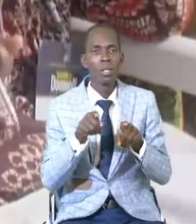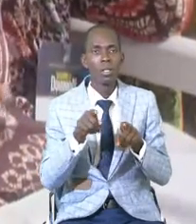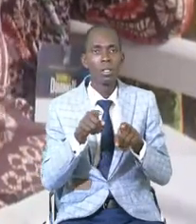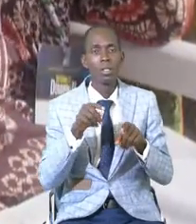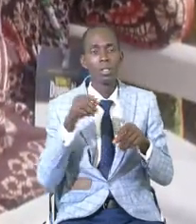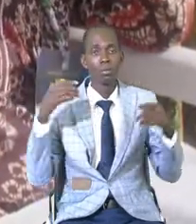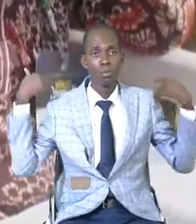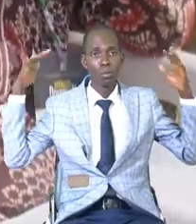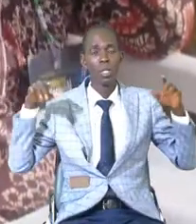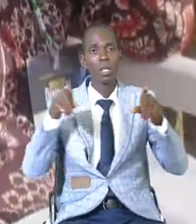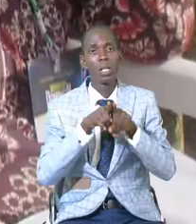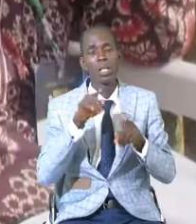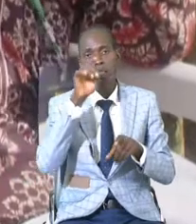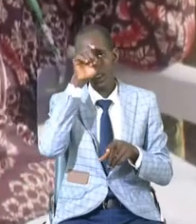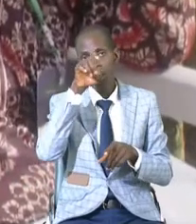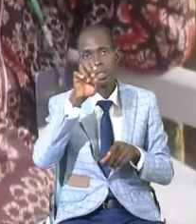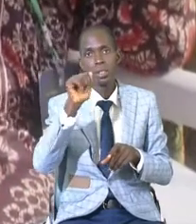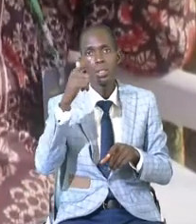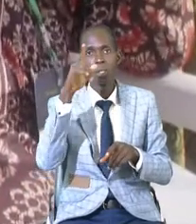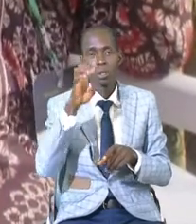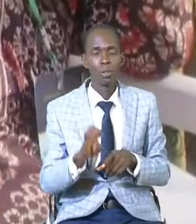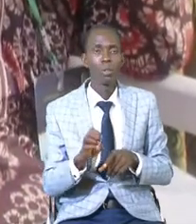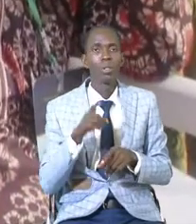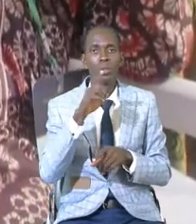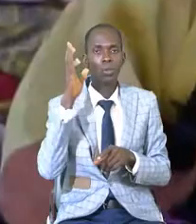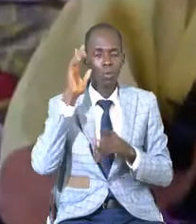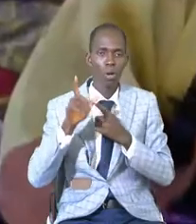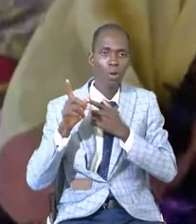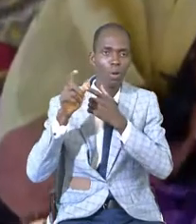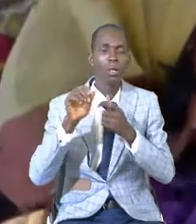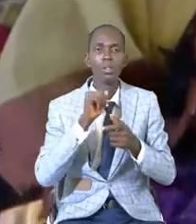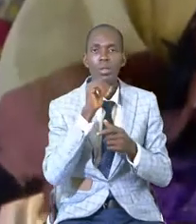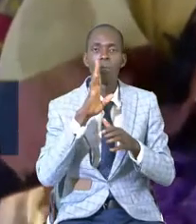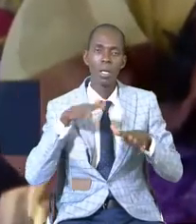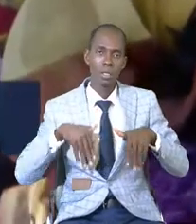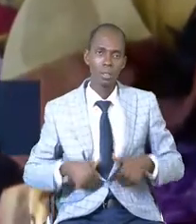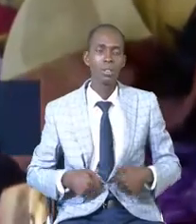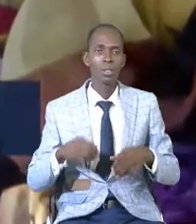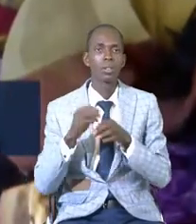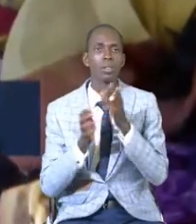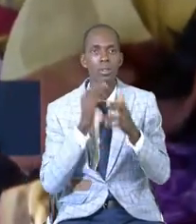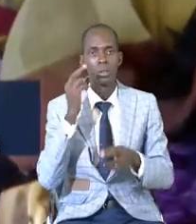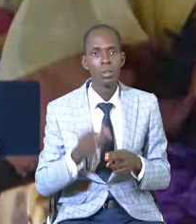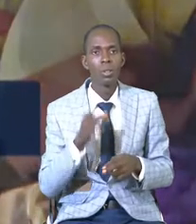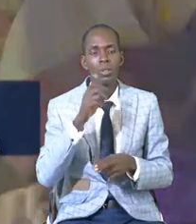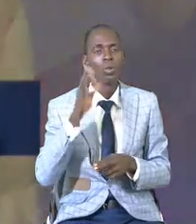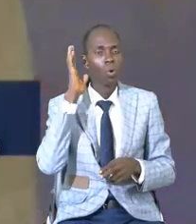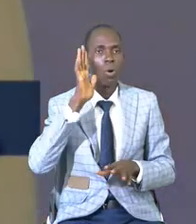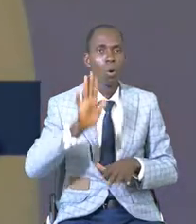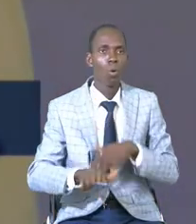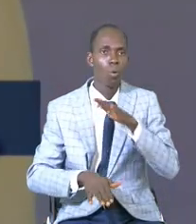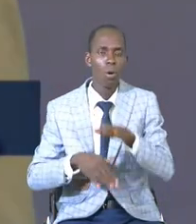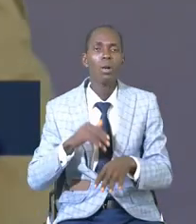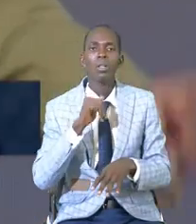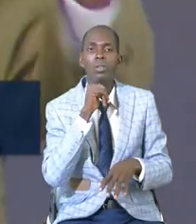eagles. You will run. You will not be tired. You will walk and you will